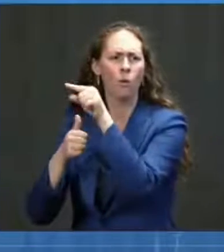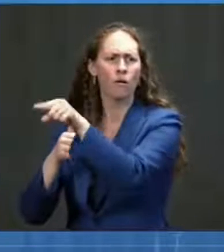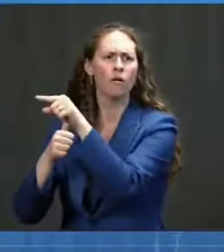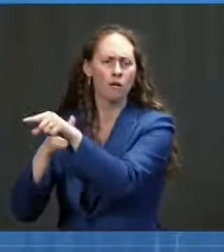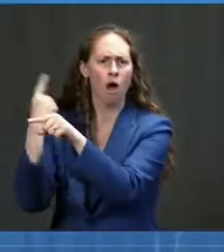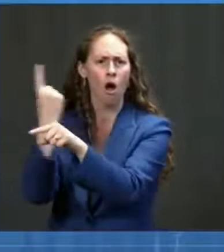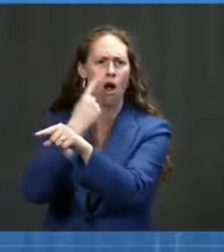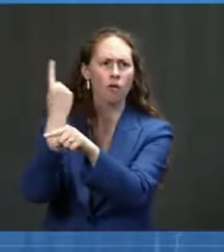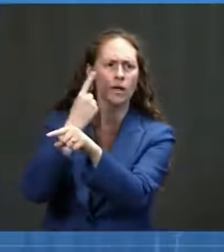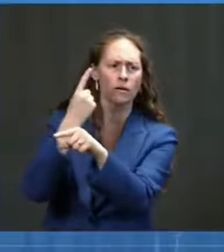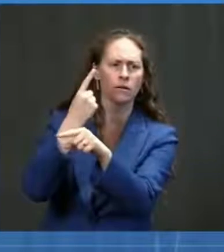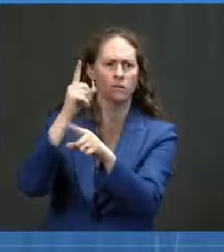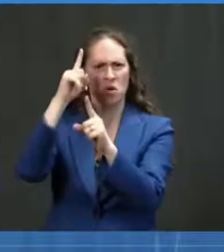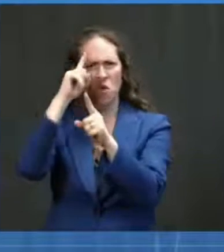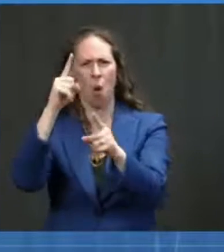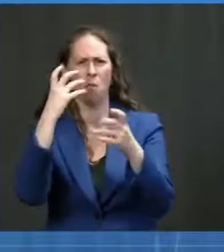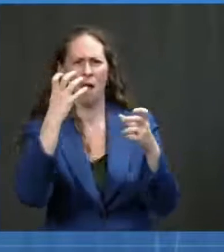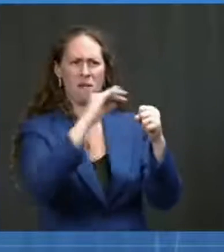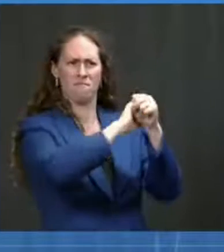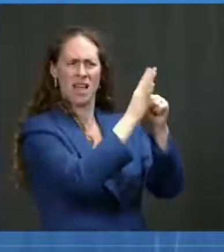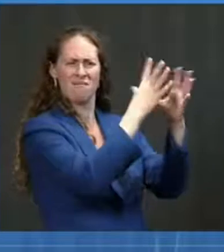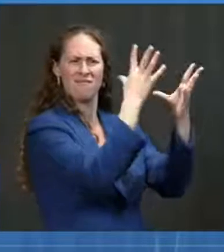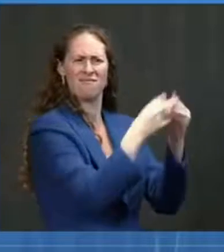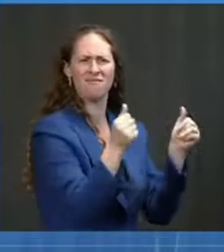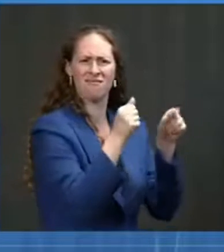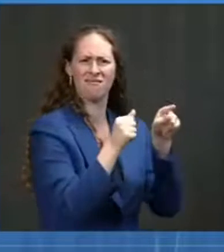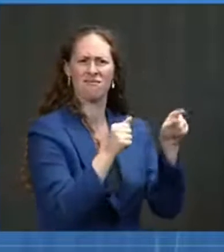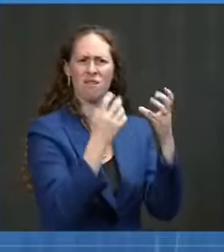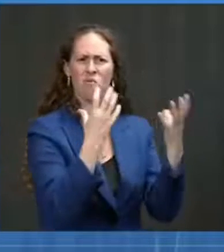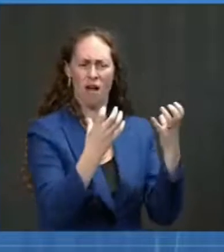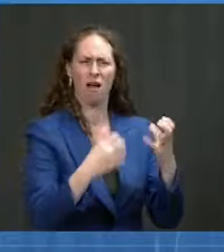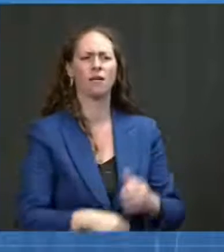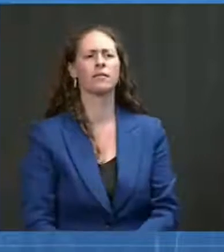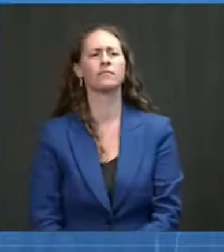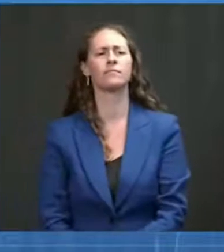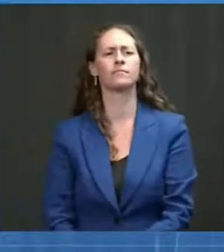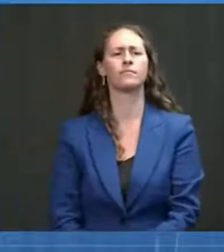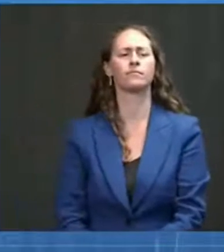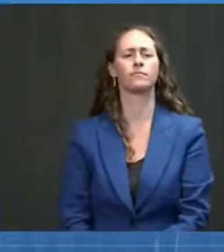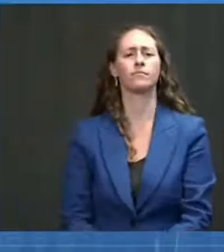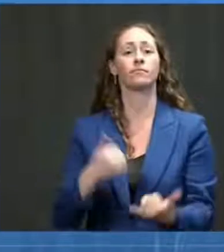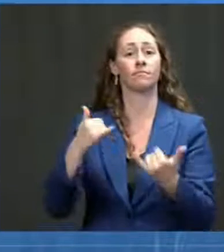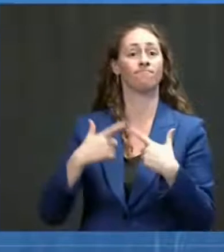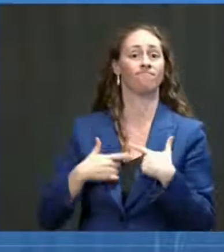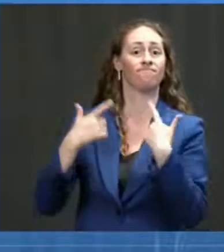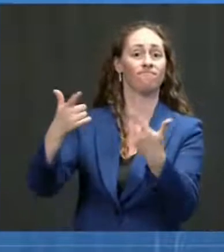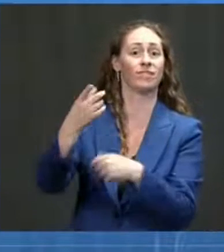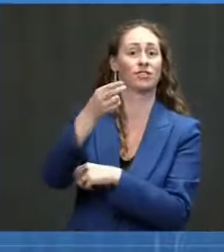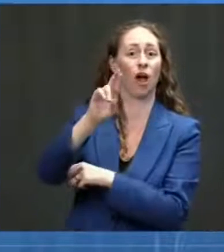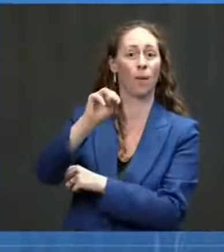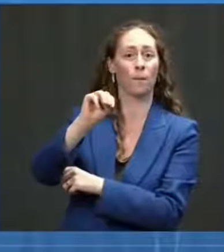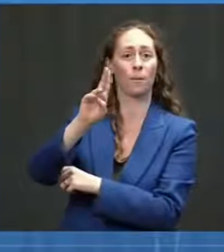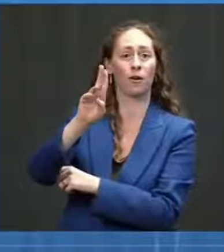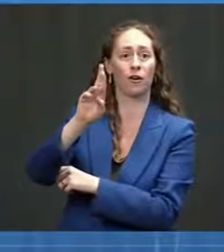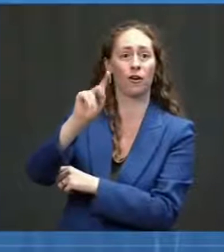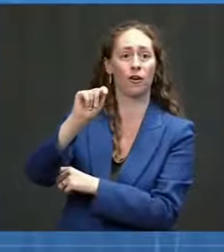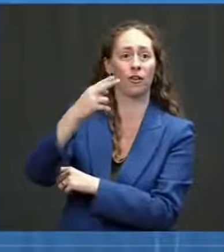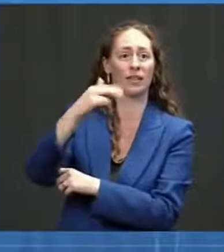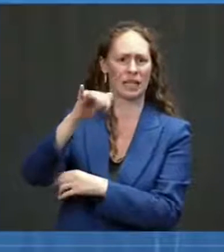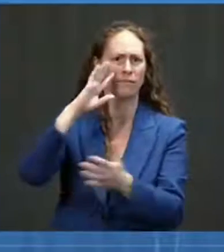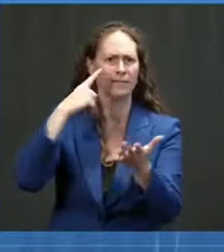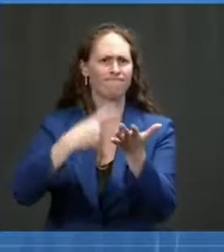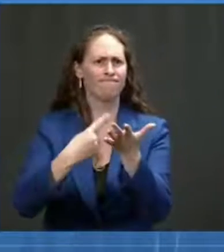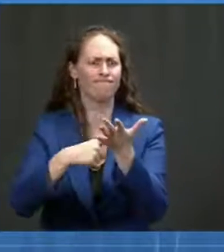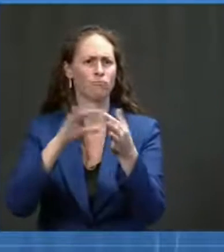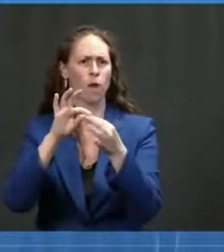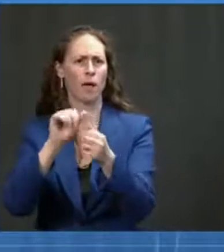virus. Now let me turn it to Dr. Murphy to discuss our booster plans, and then Drs. Walensky and Fauci to